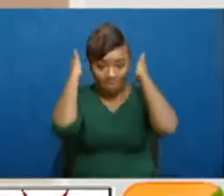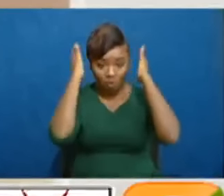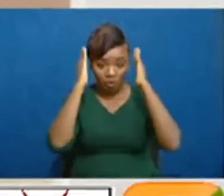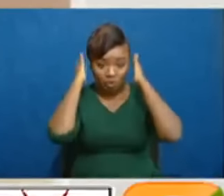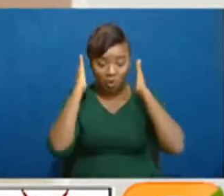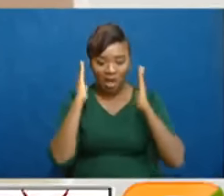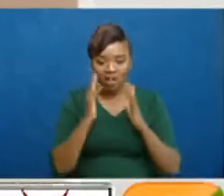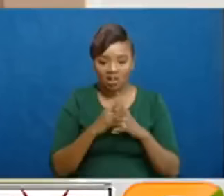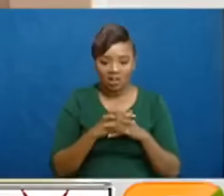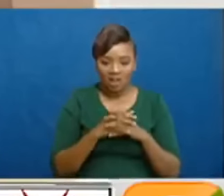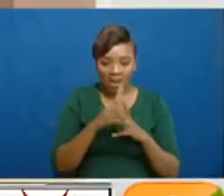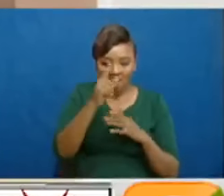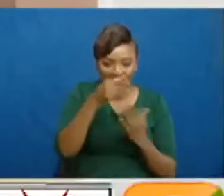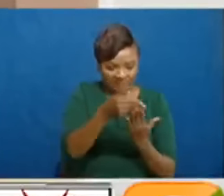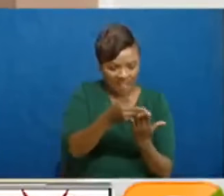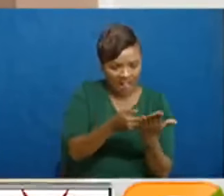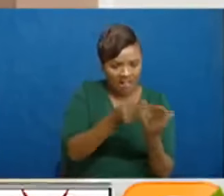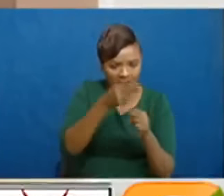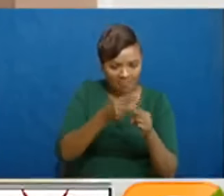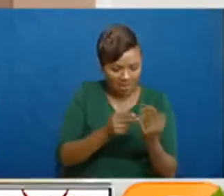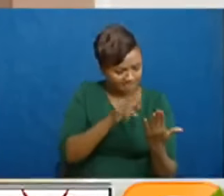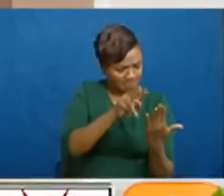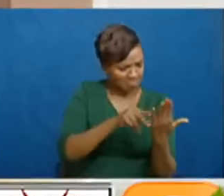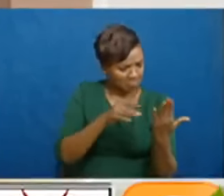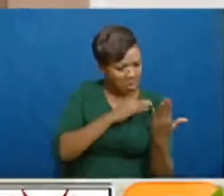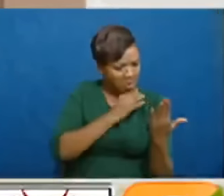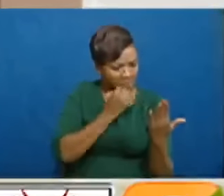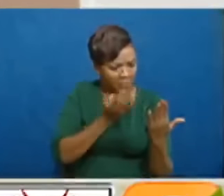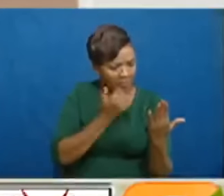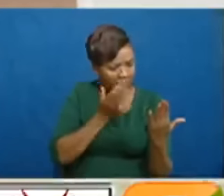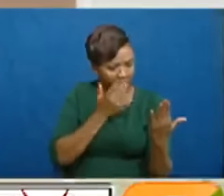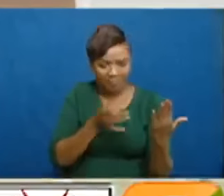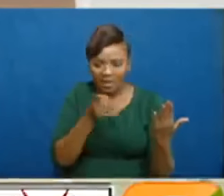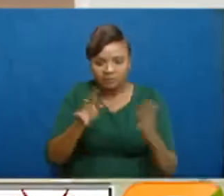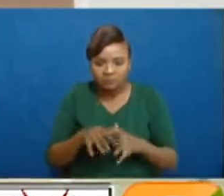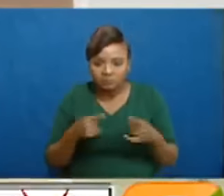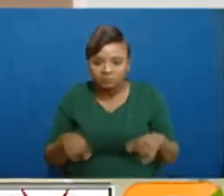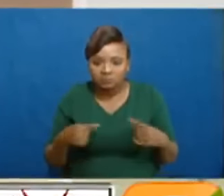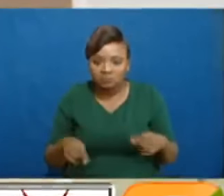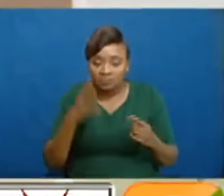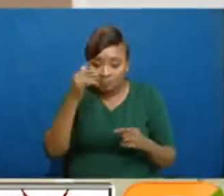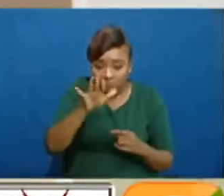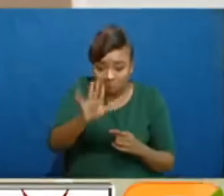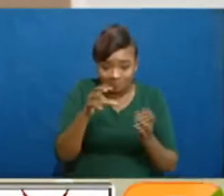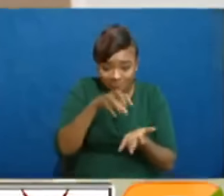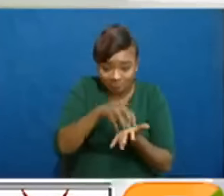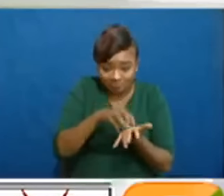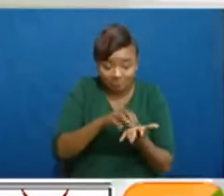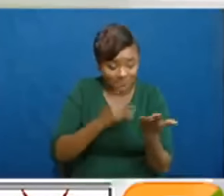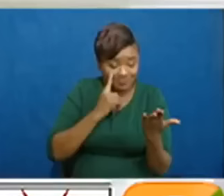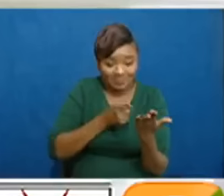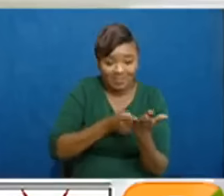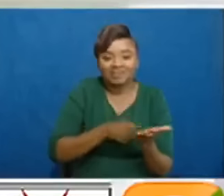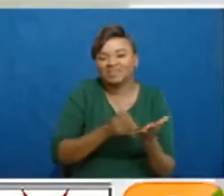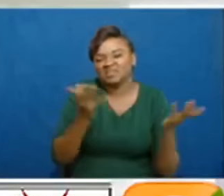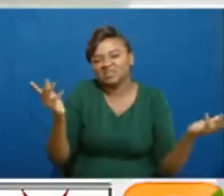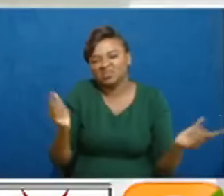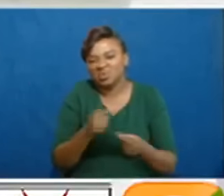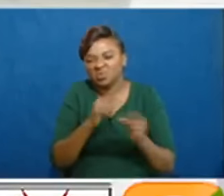missing in the first list, all signs pointed at trouble for Mutua, whose docket was seen as a potential